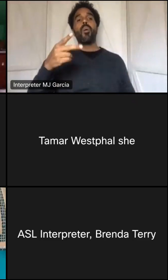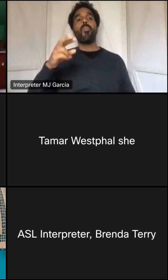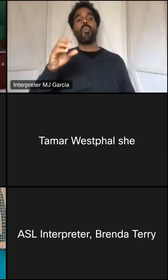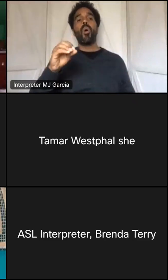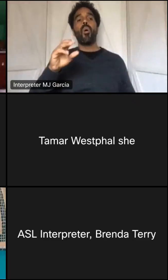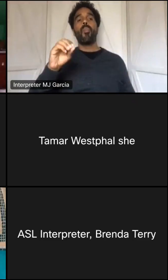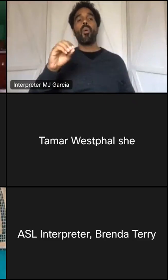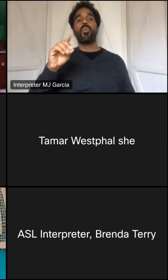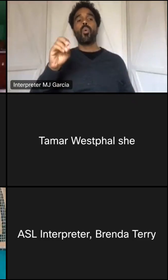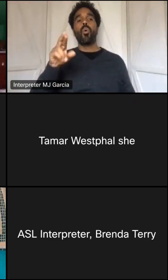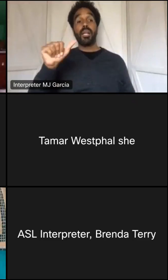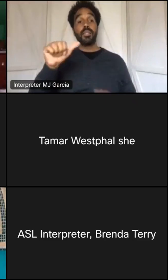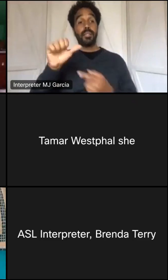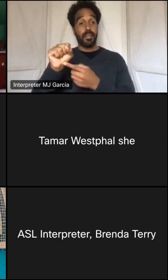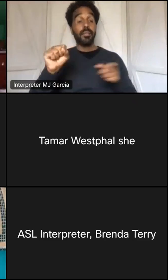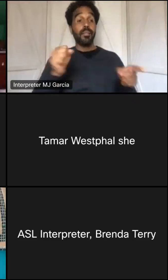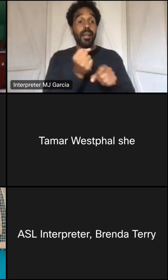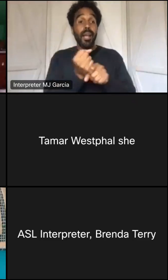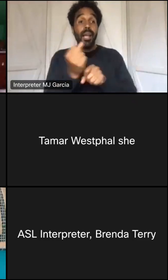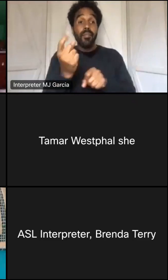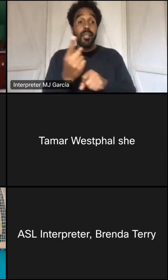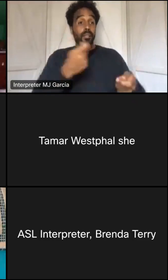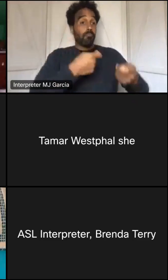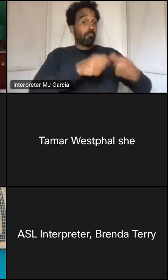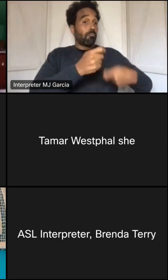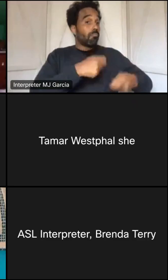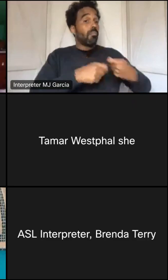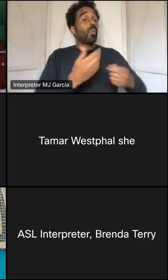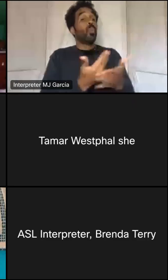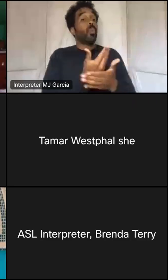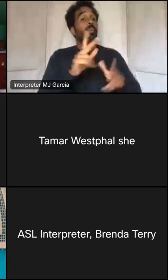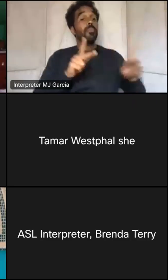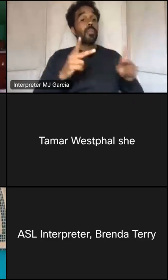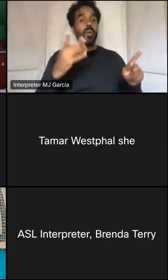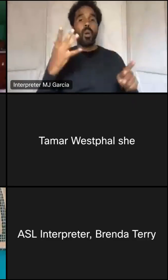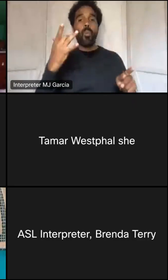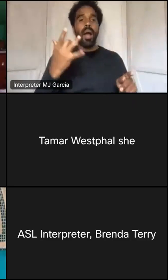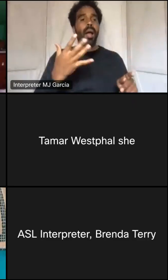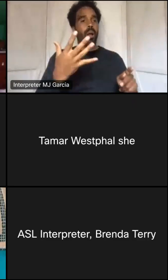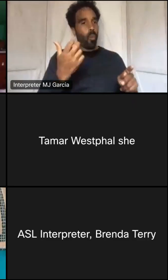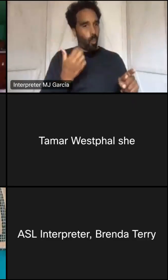to participate in these programs because we do want to expose other people, you know, other people's experiences, other people's